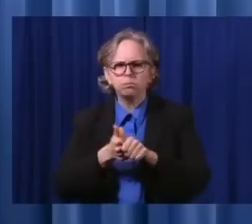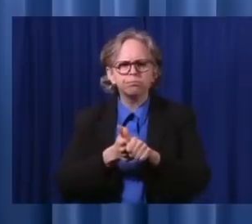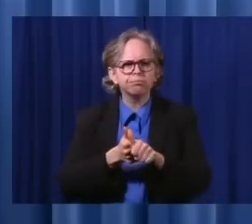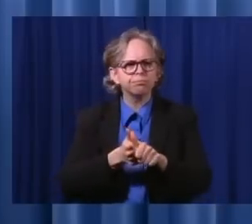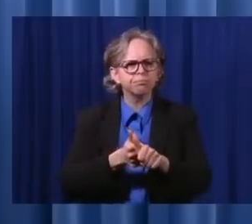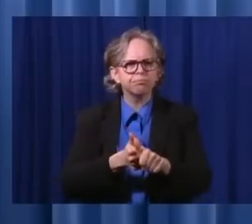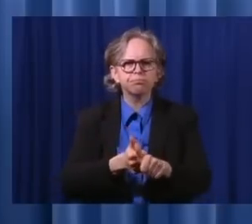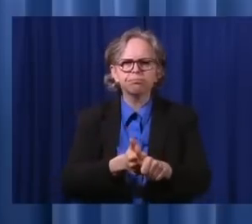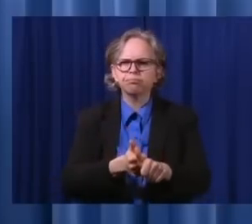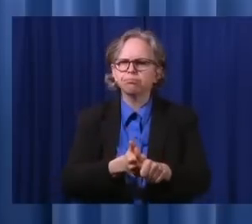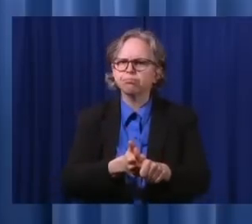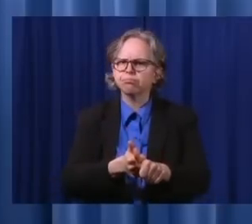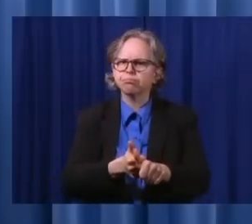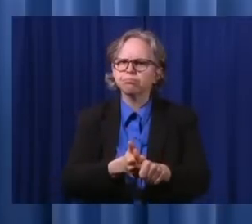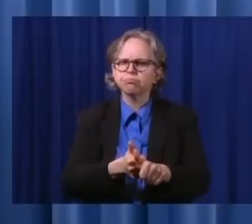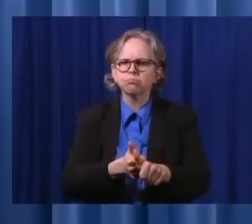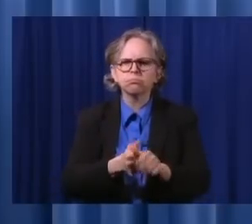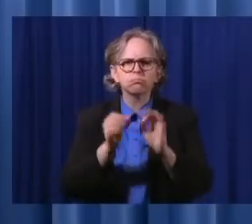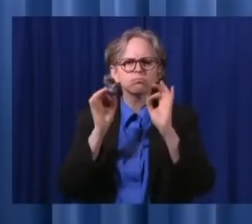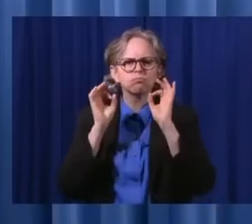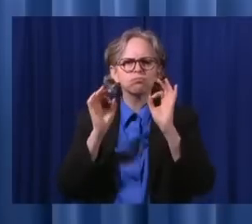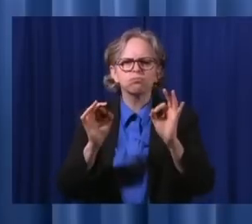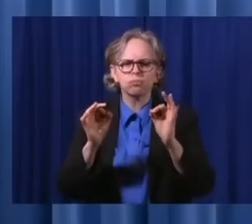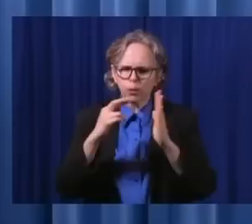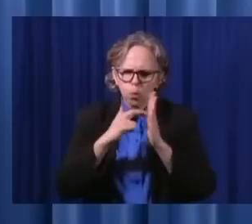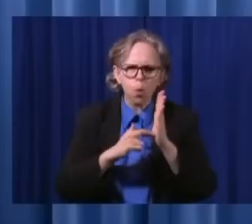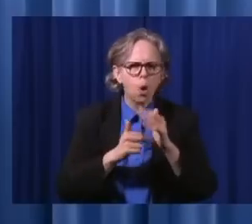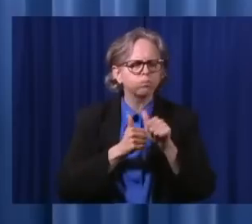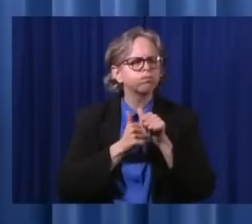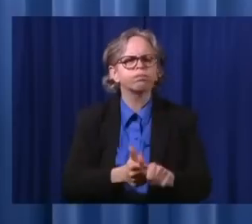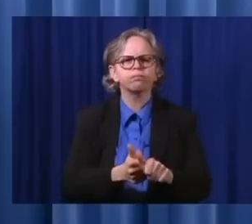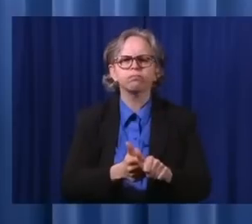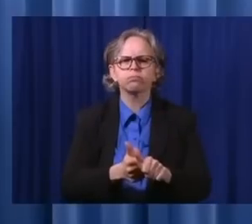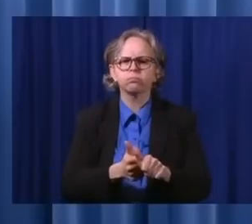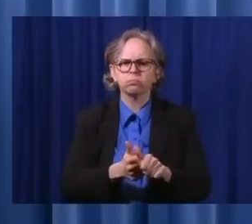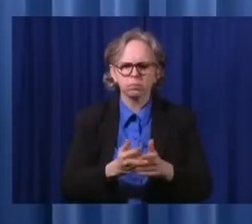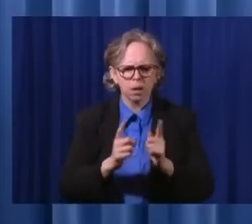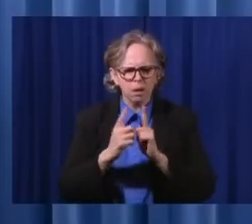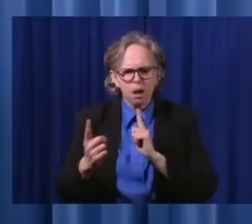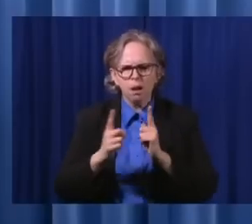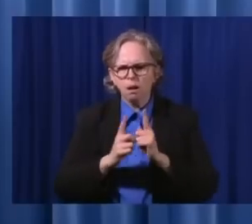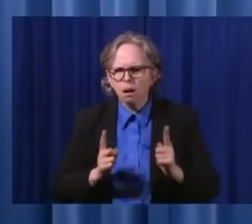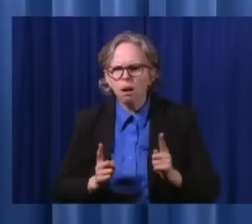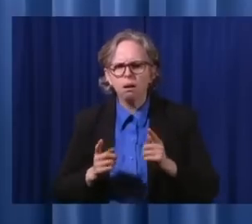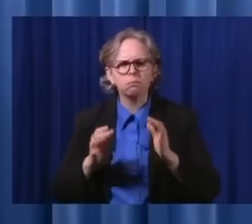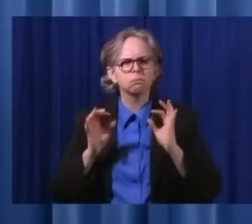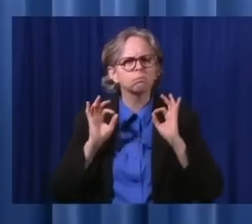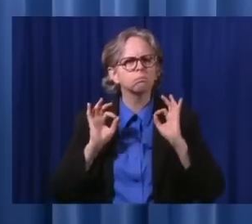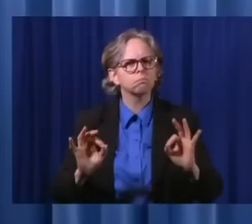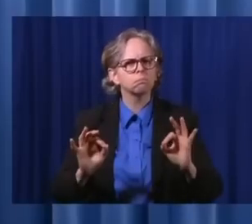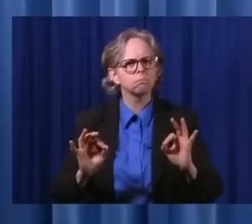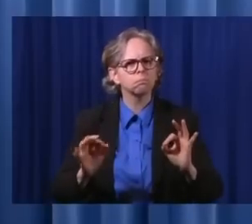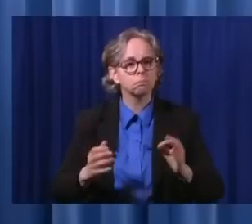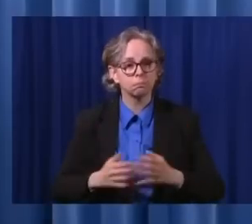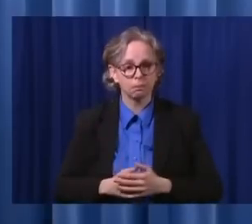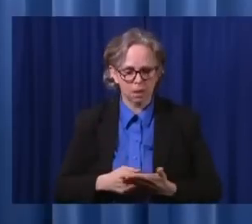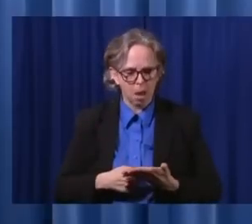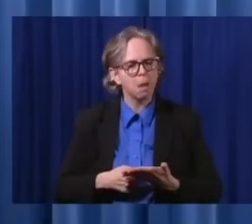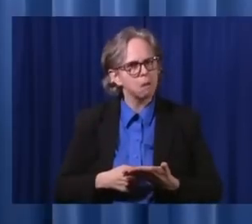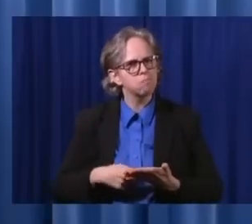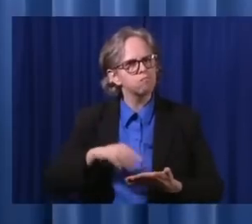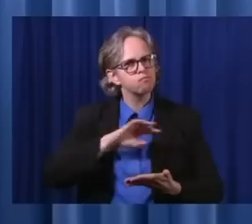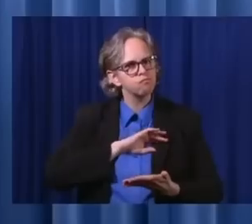were following the guidelines, the procedures that we had set forward. So I think that's very,